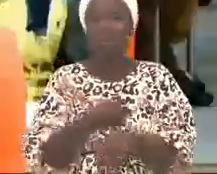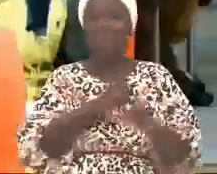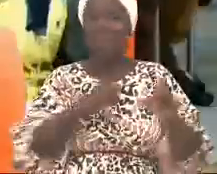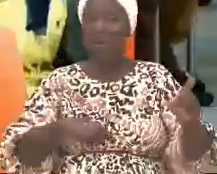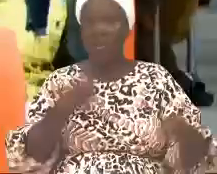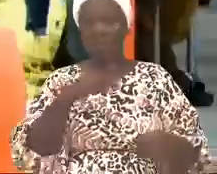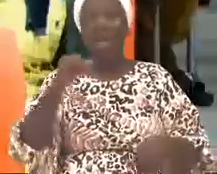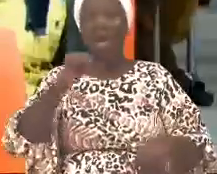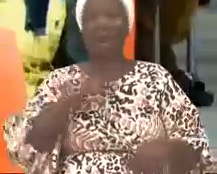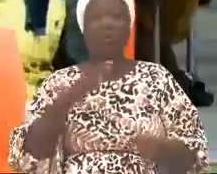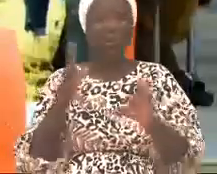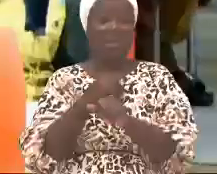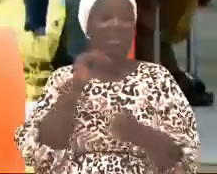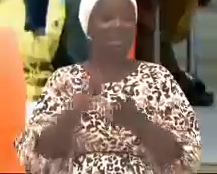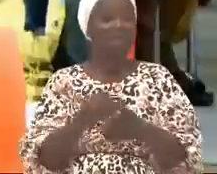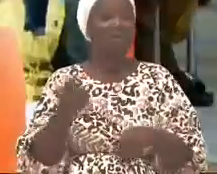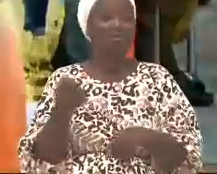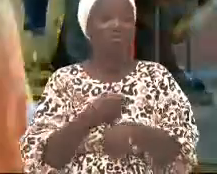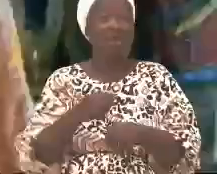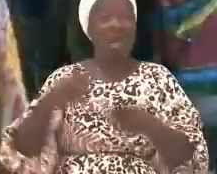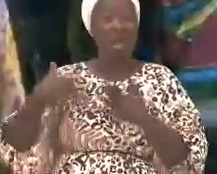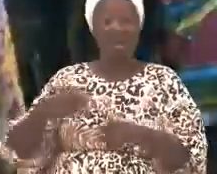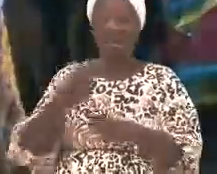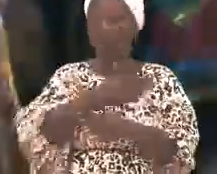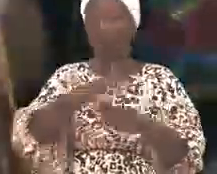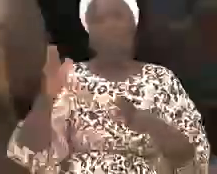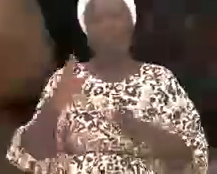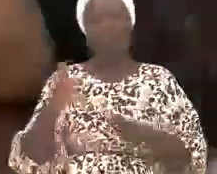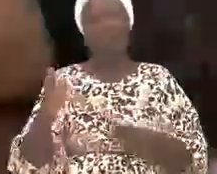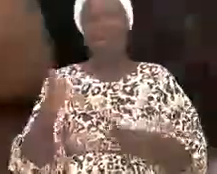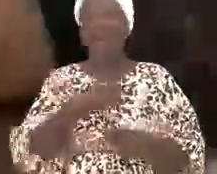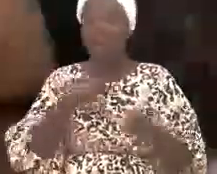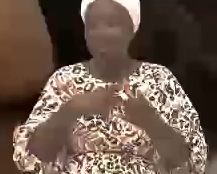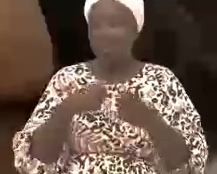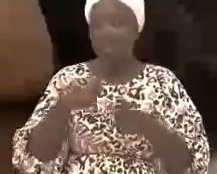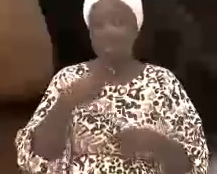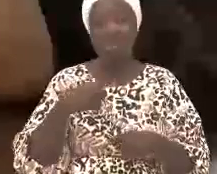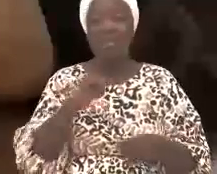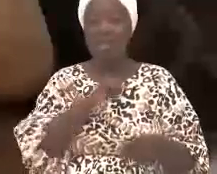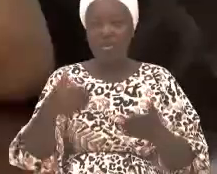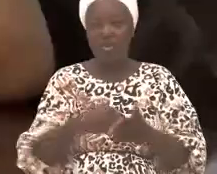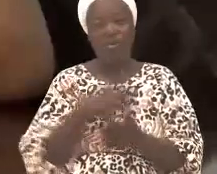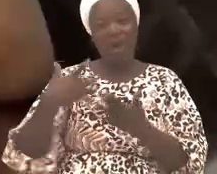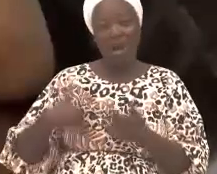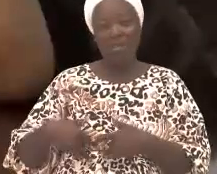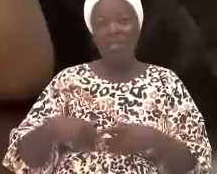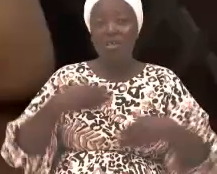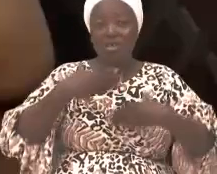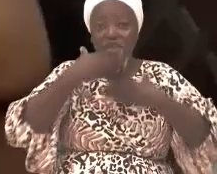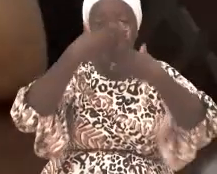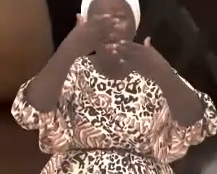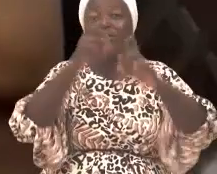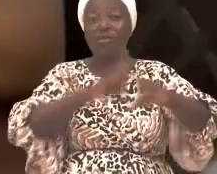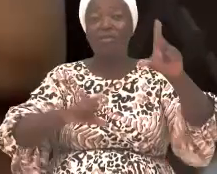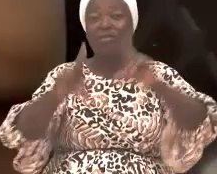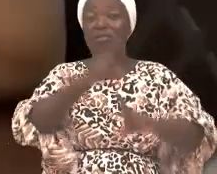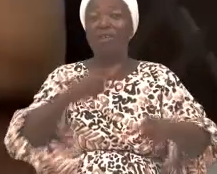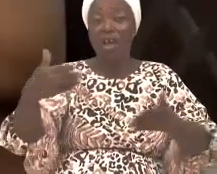I'll take that stony heart away. And then he says, a new heart. Somebody there shout, a